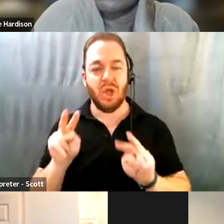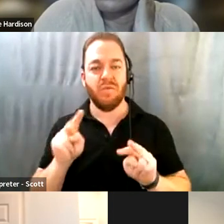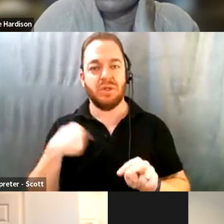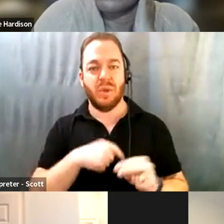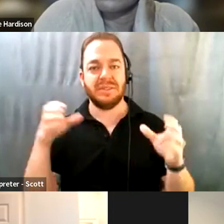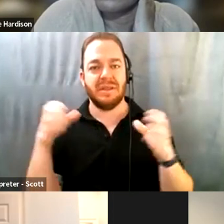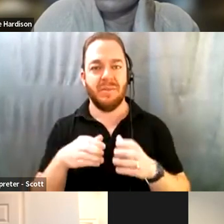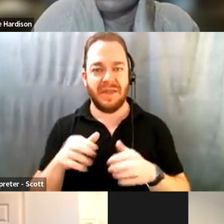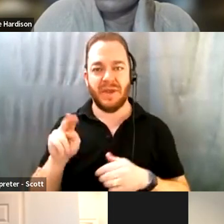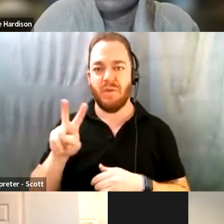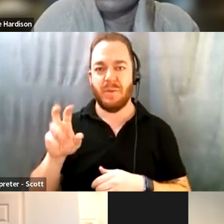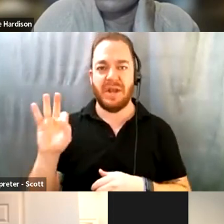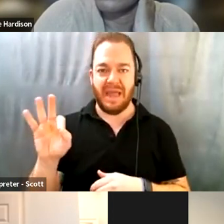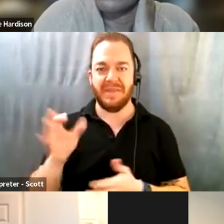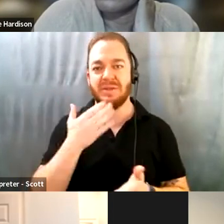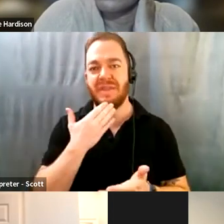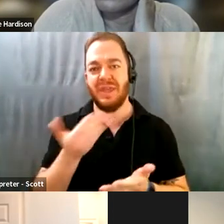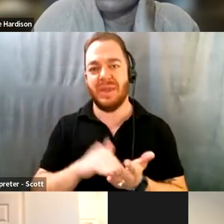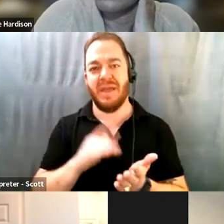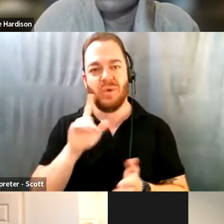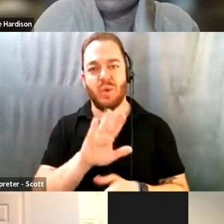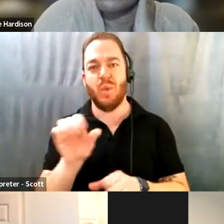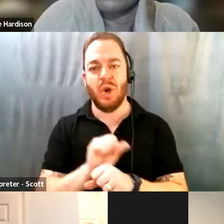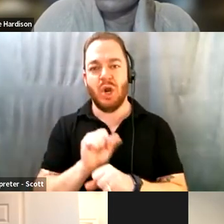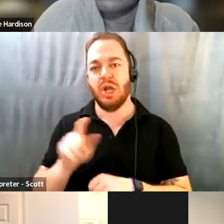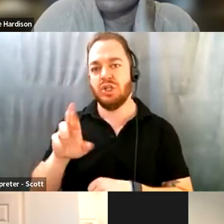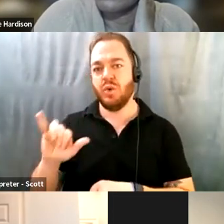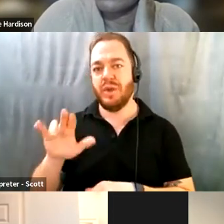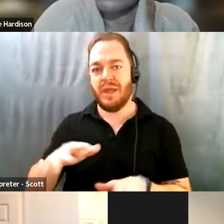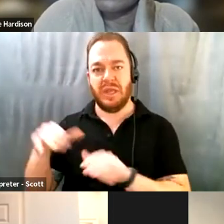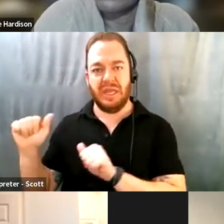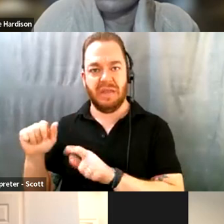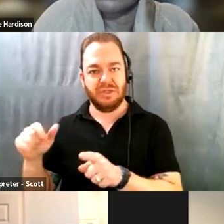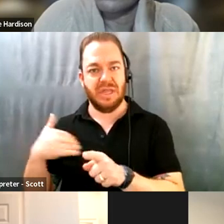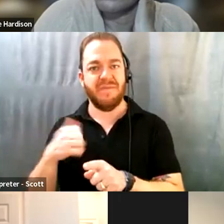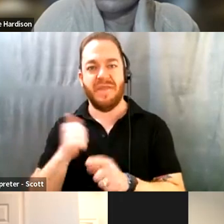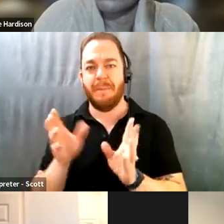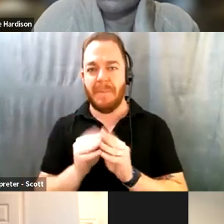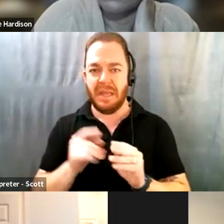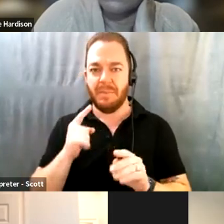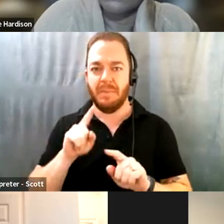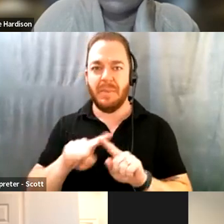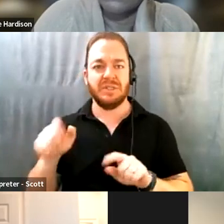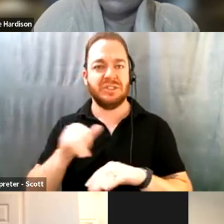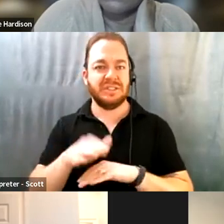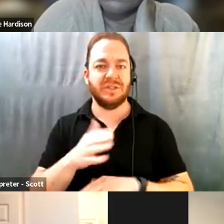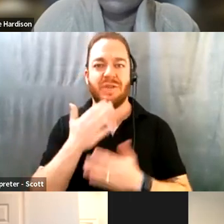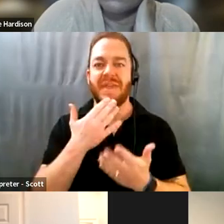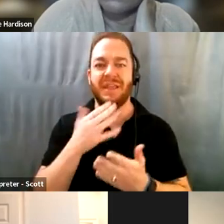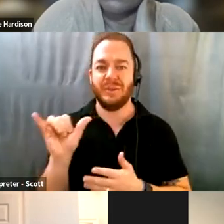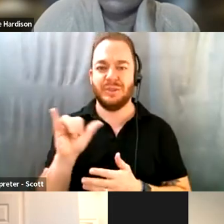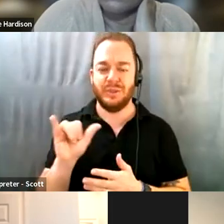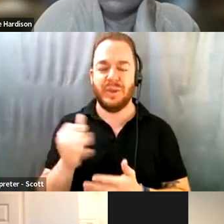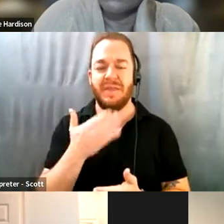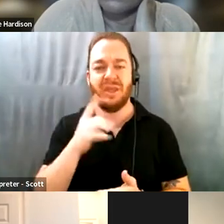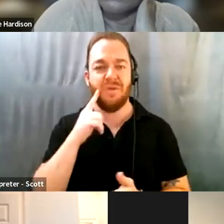together on November 9th. So thank you again for your work. Troy had to leave just briefly. She had another meeting, but she also sent her regards as well too. And I also wanted to